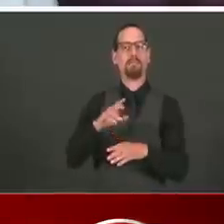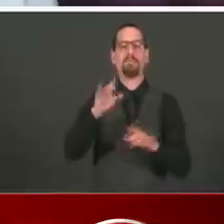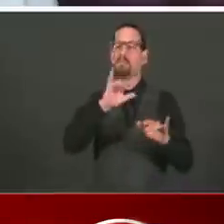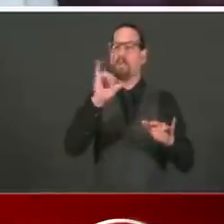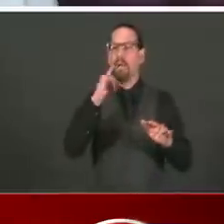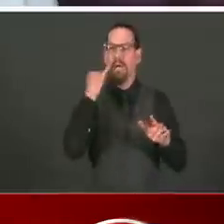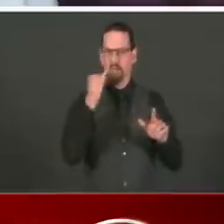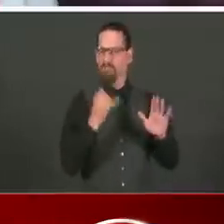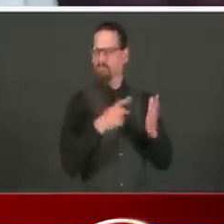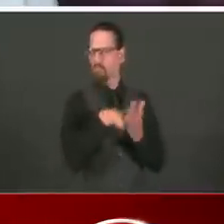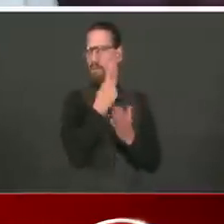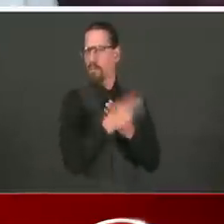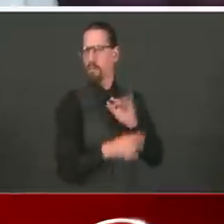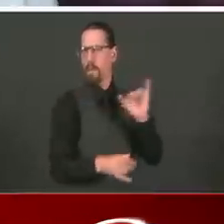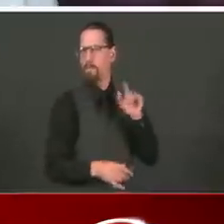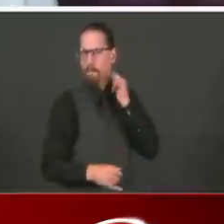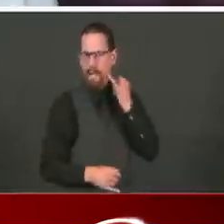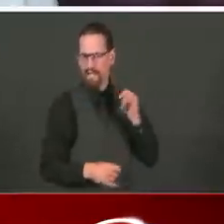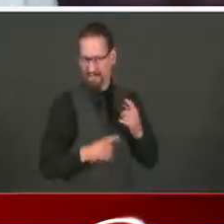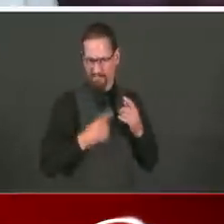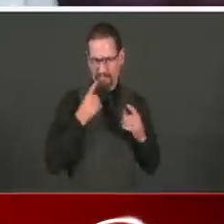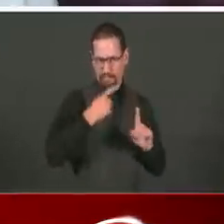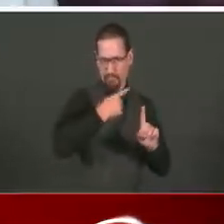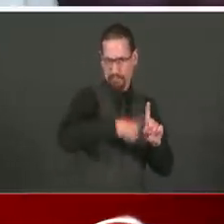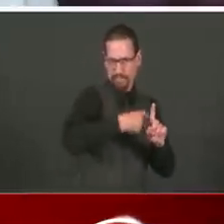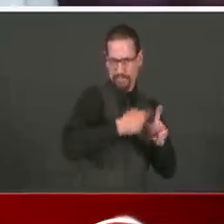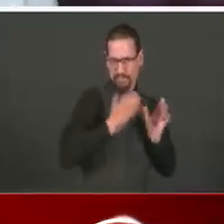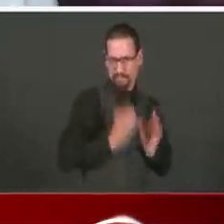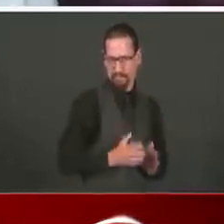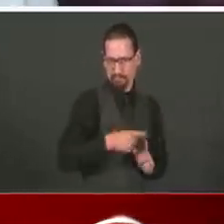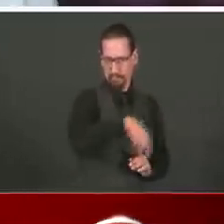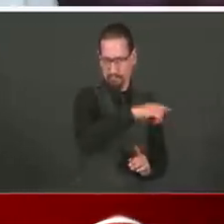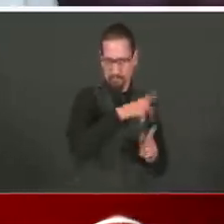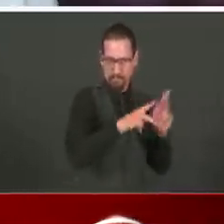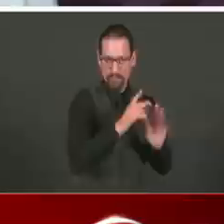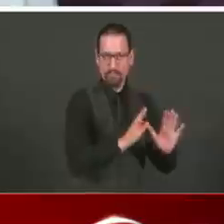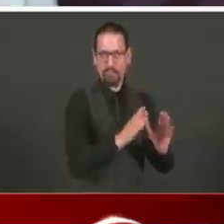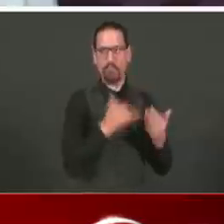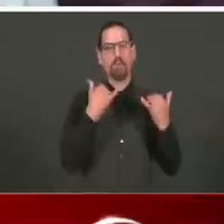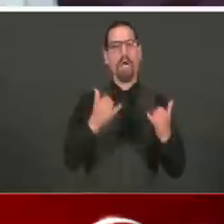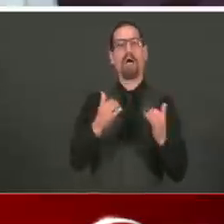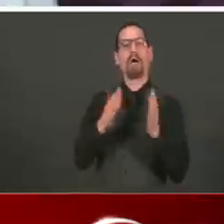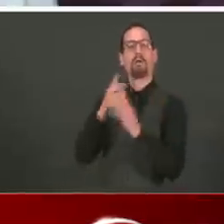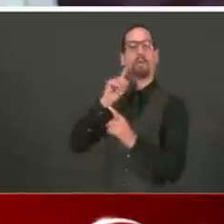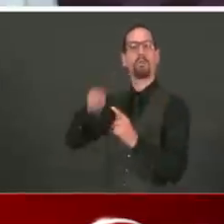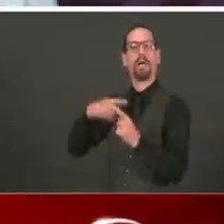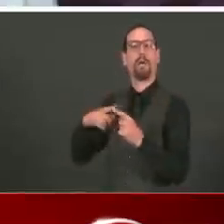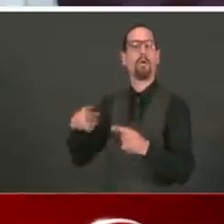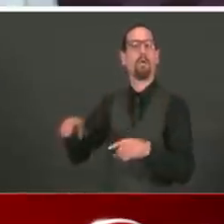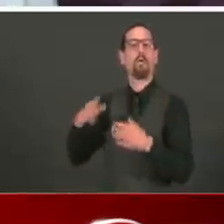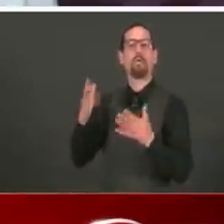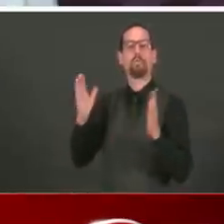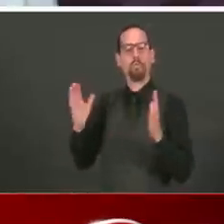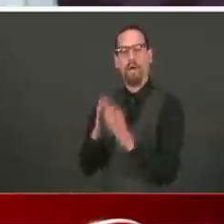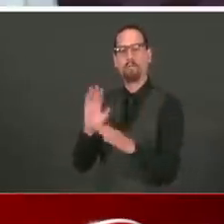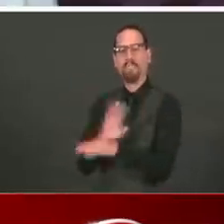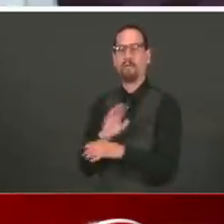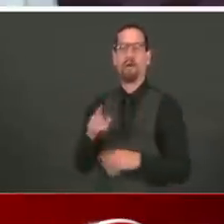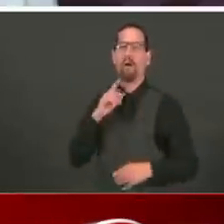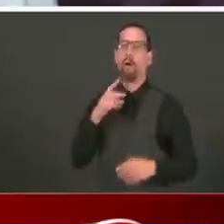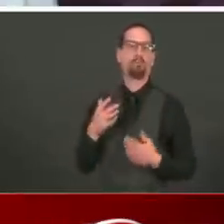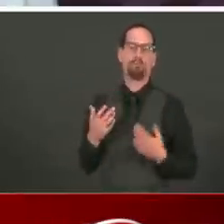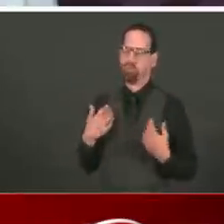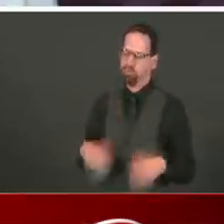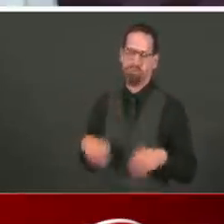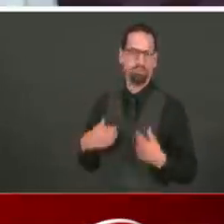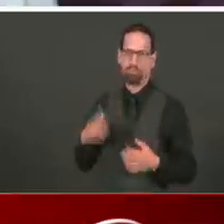the challenges facing our small businesses are massive, and